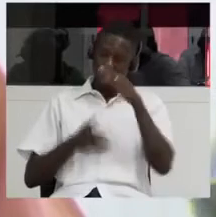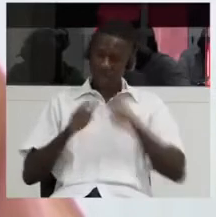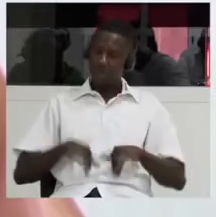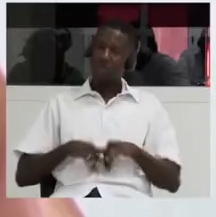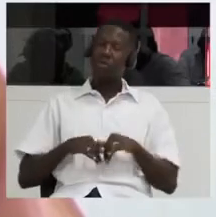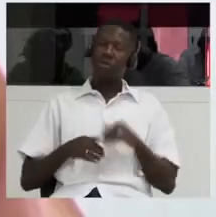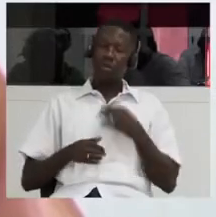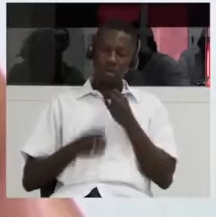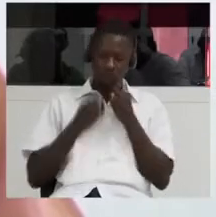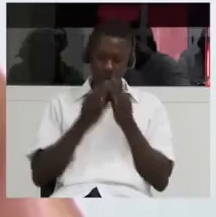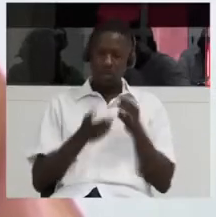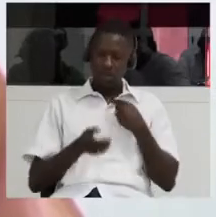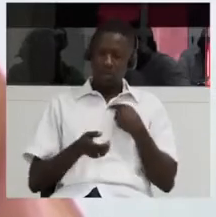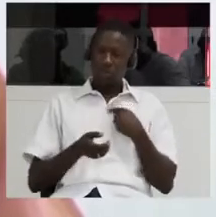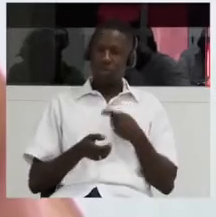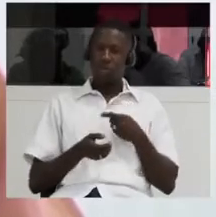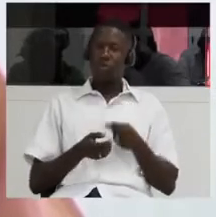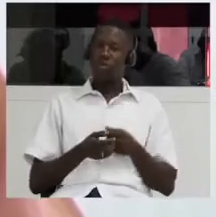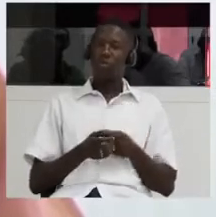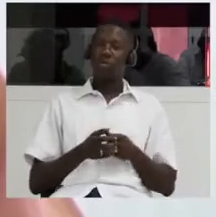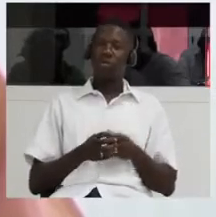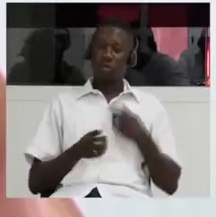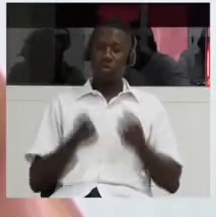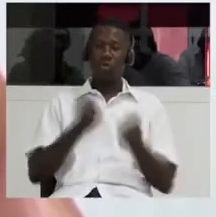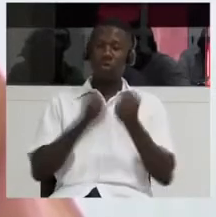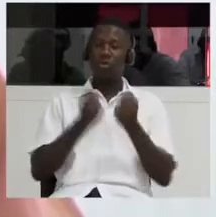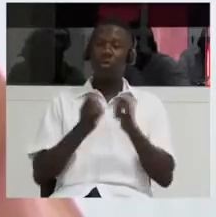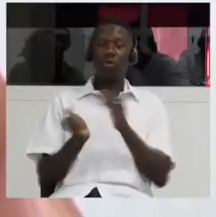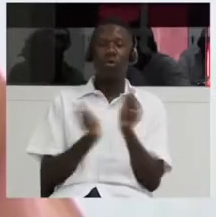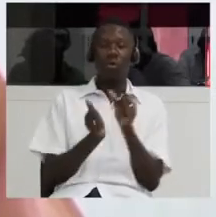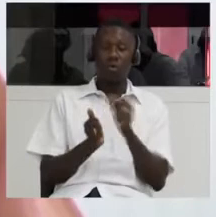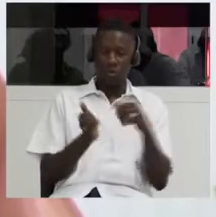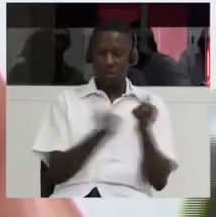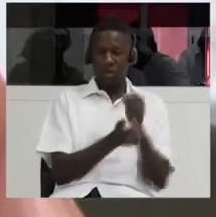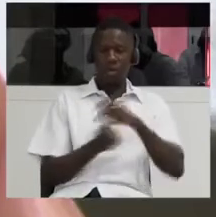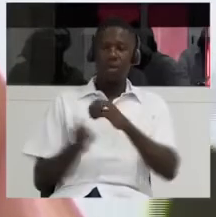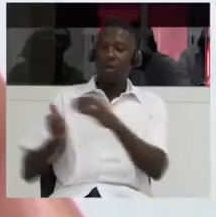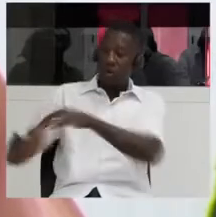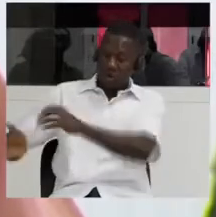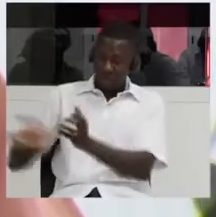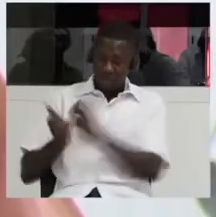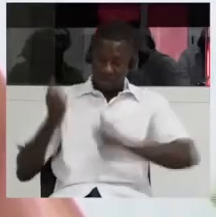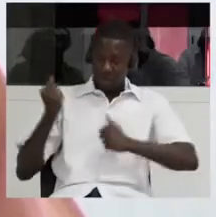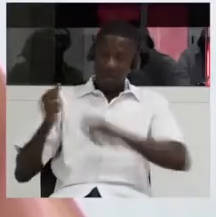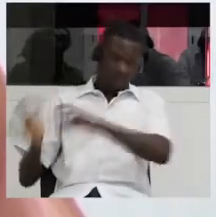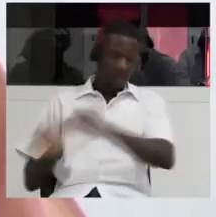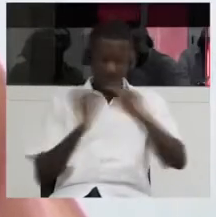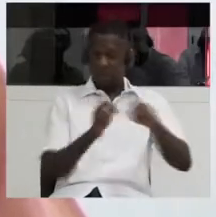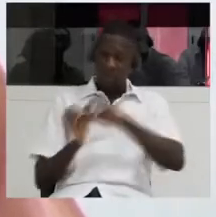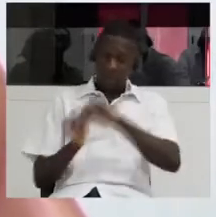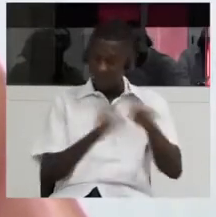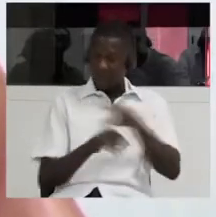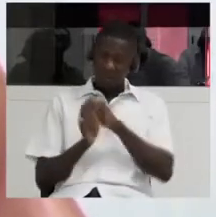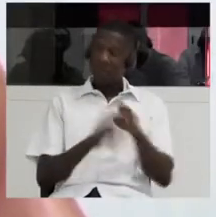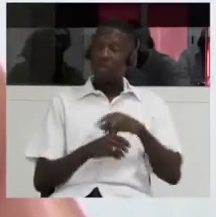to load a pickup with reserve ammunition in case of contact.